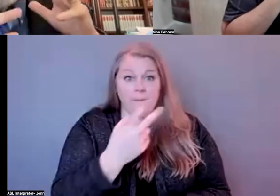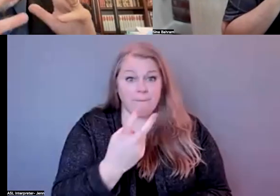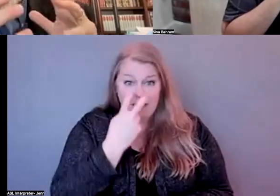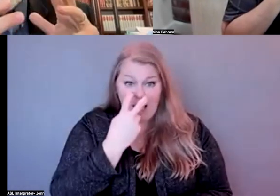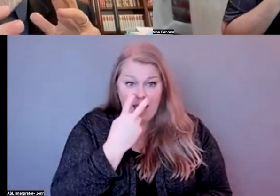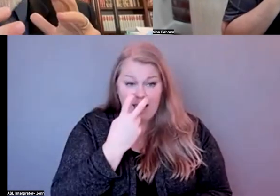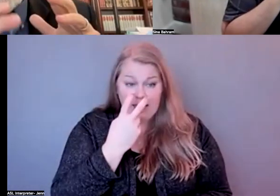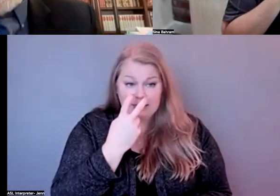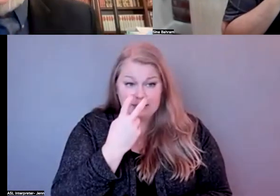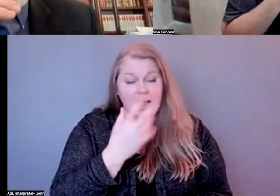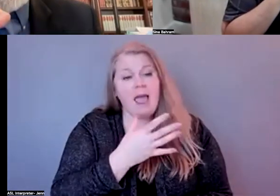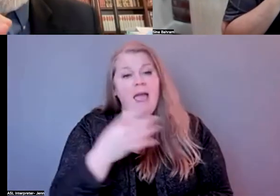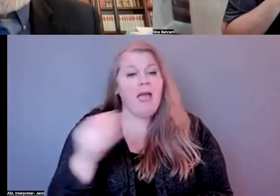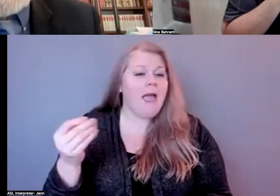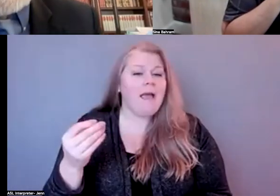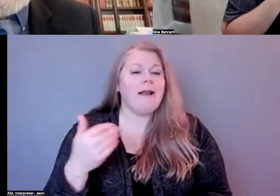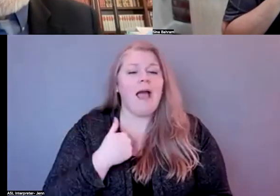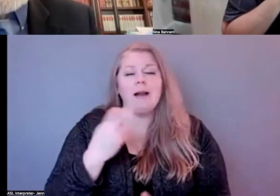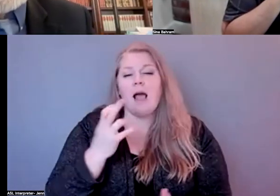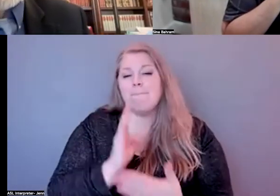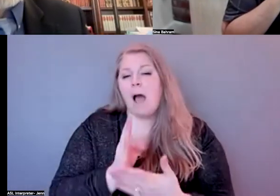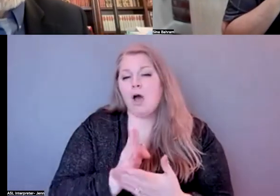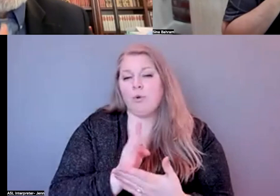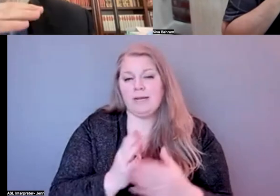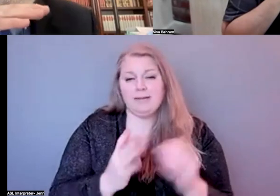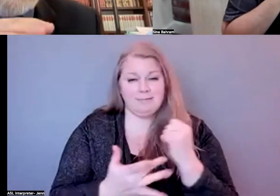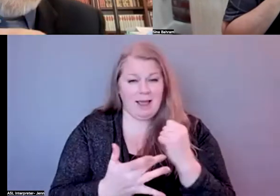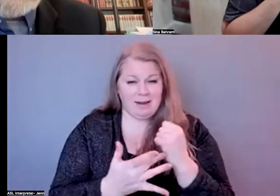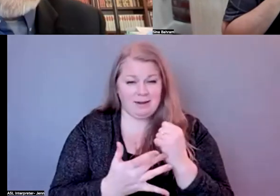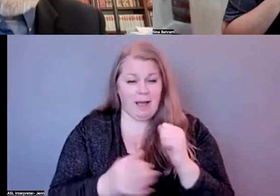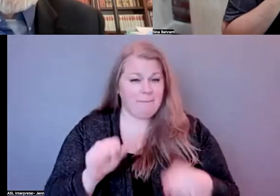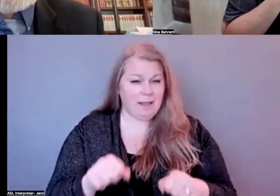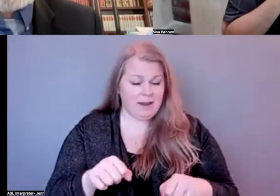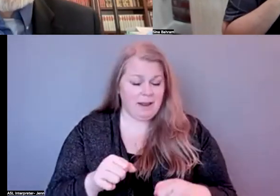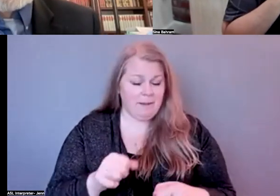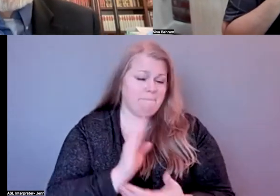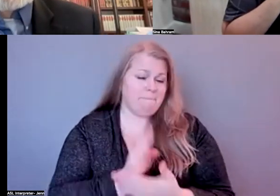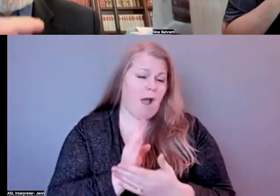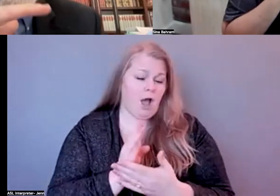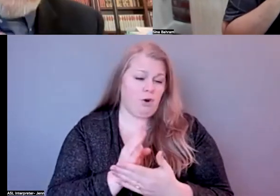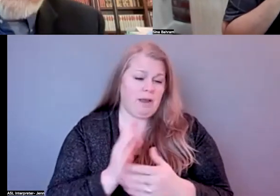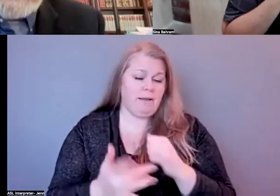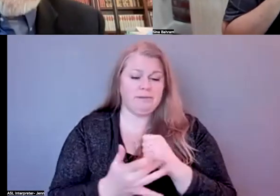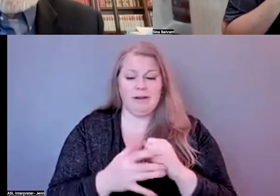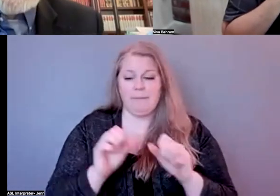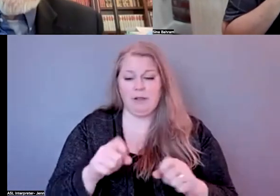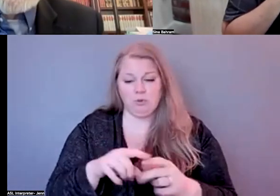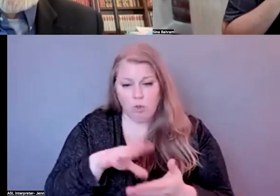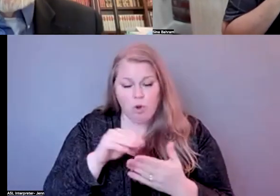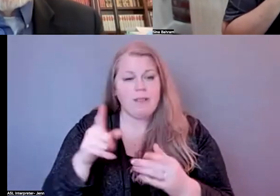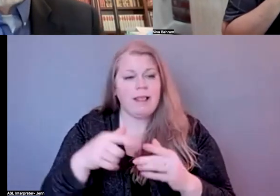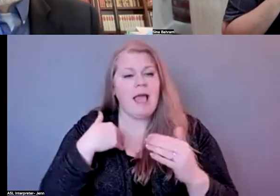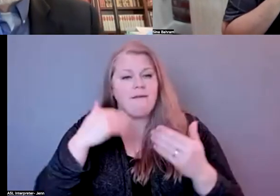and had a moderate technical ability, a moderate ability to learn and use technology, and then they had lower and